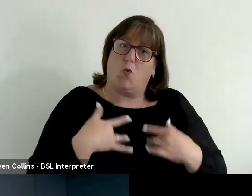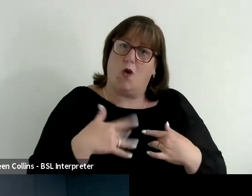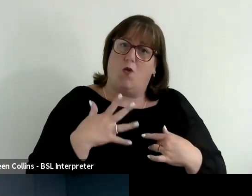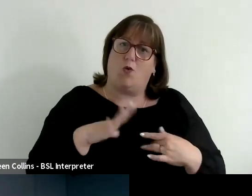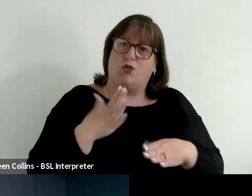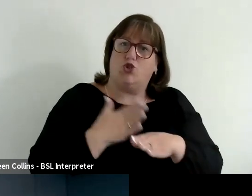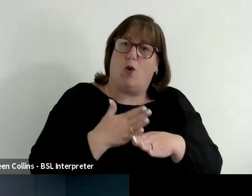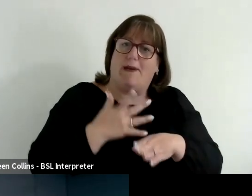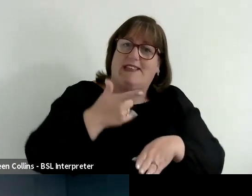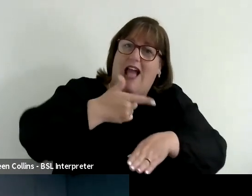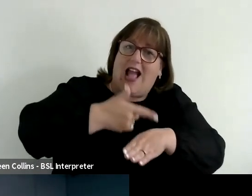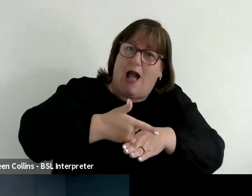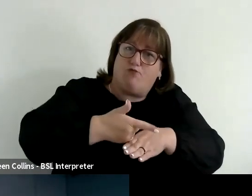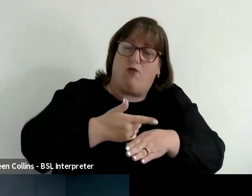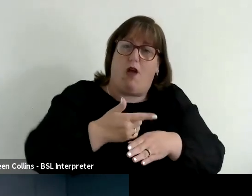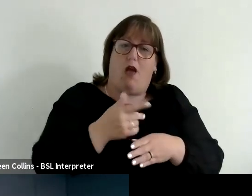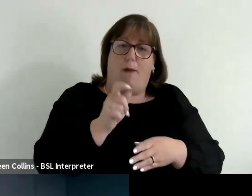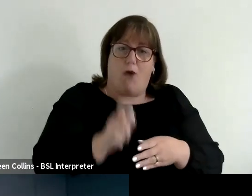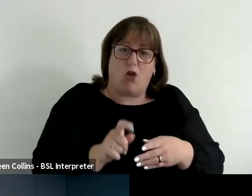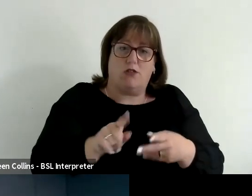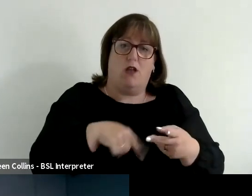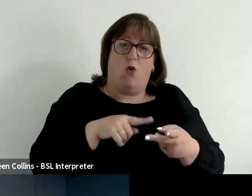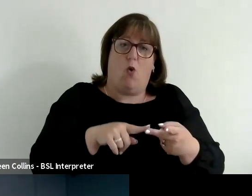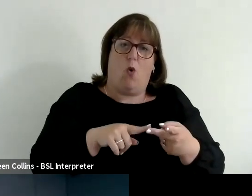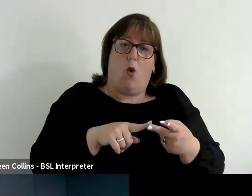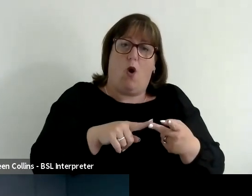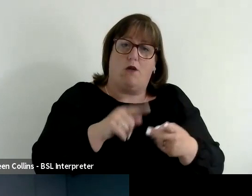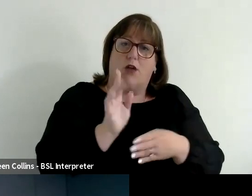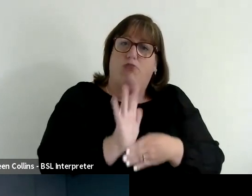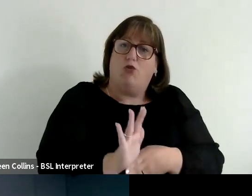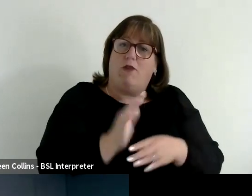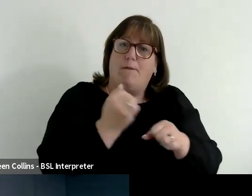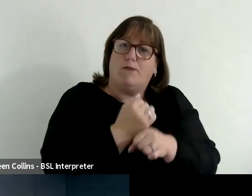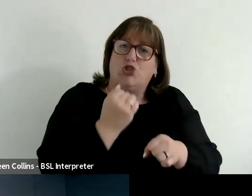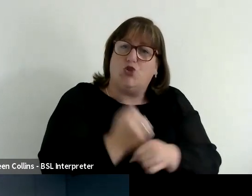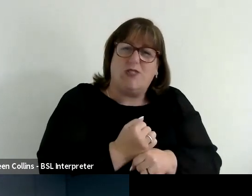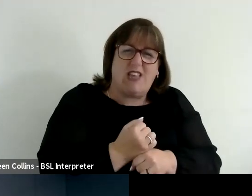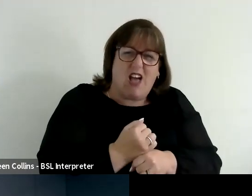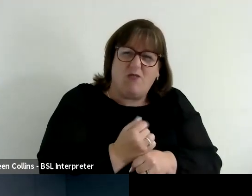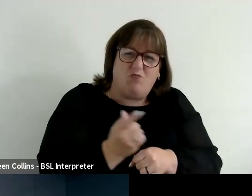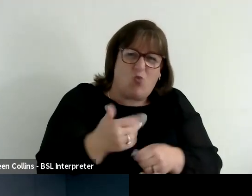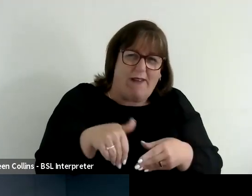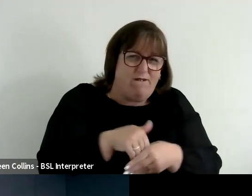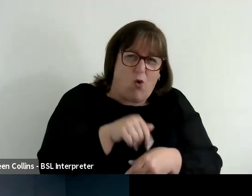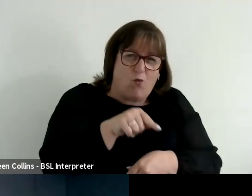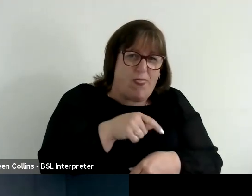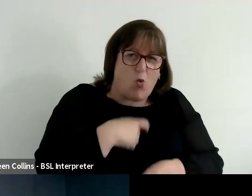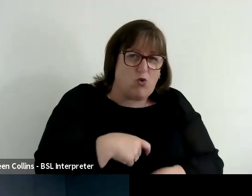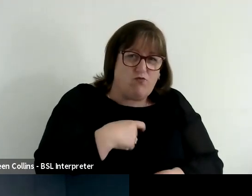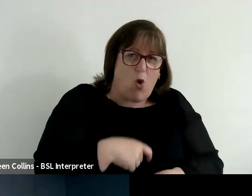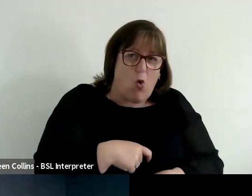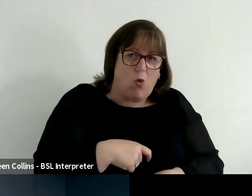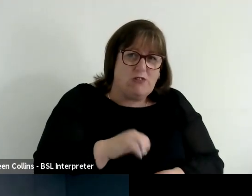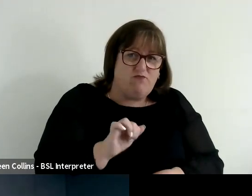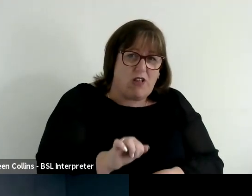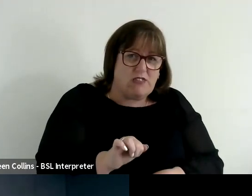producer, but that's not the kind of role that you'd be advertising for. Can you give us a kind of a flavour of the kind of jobs that you do